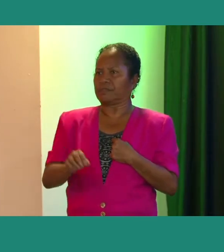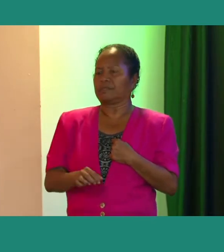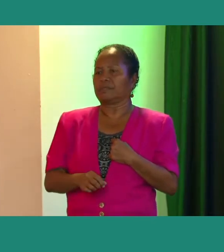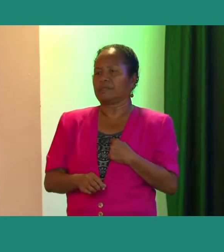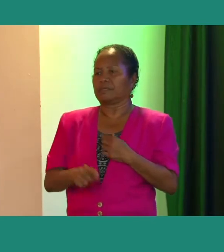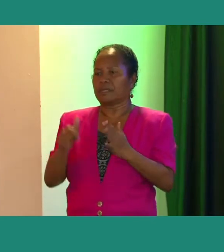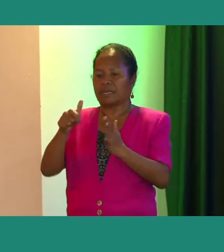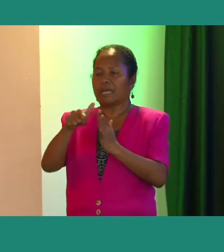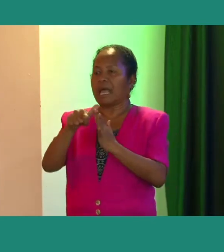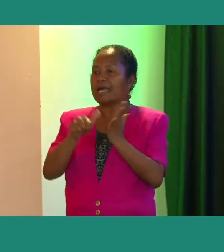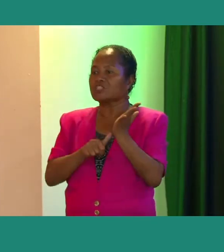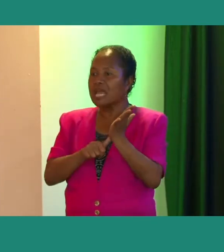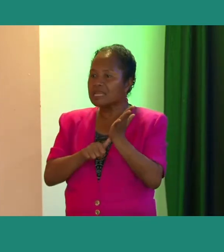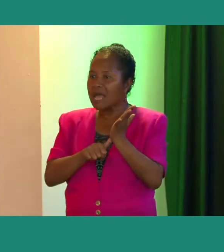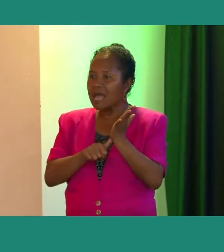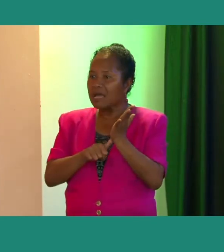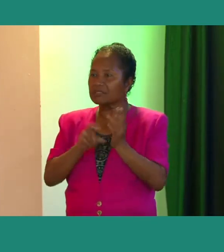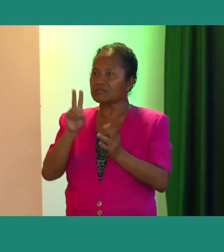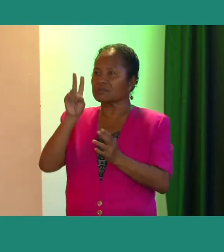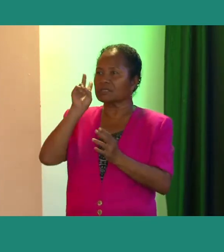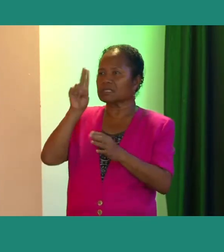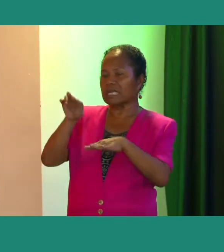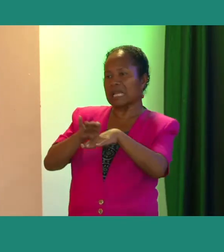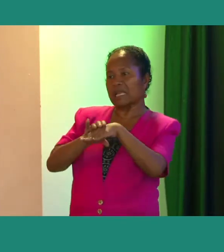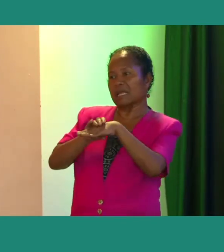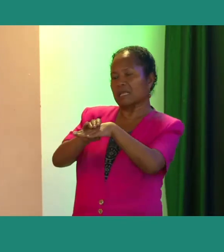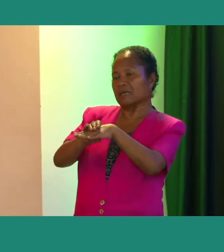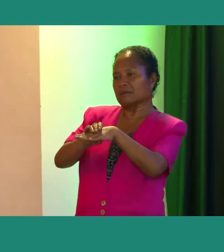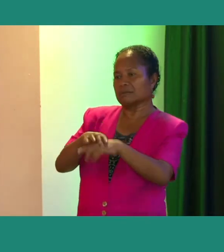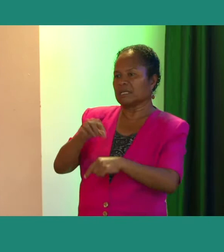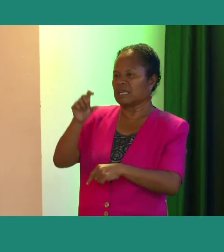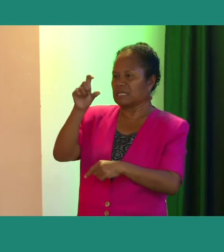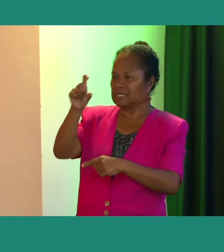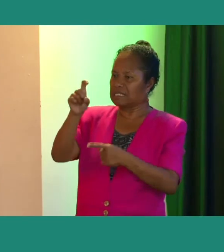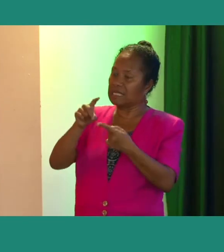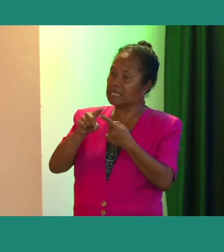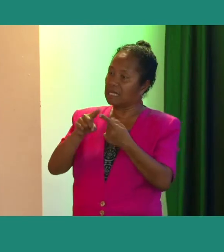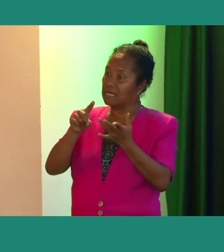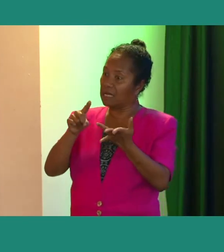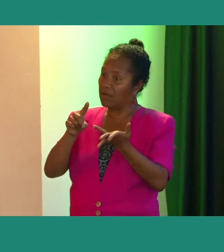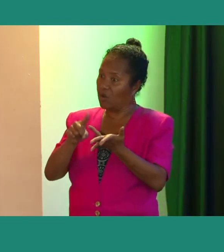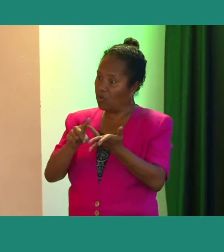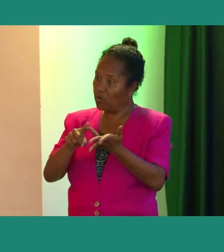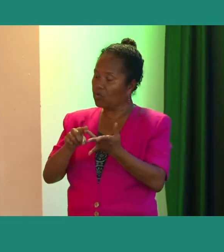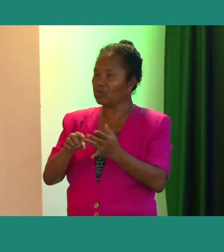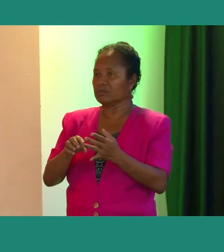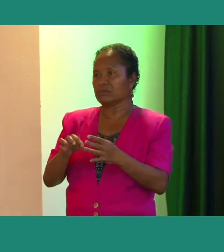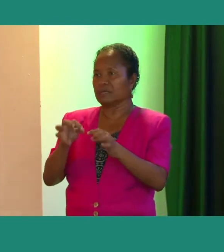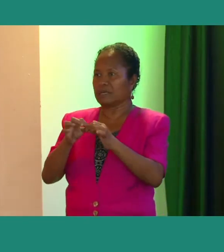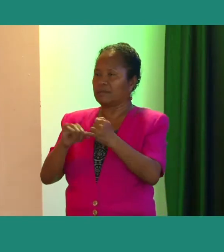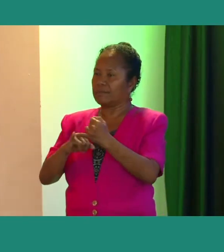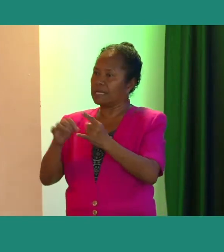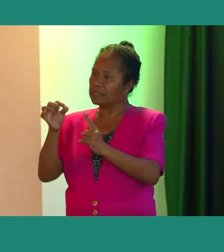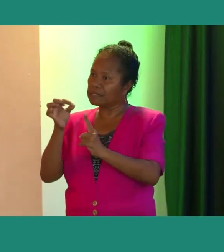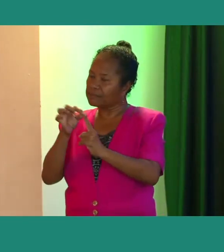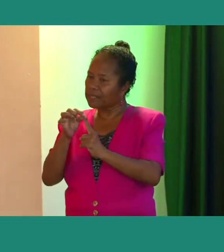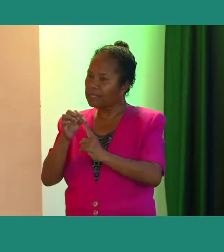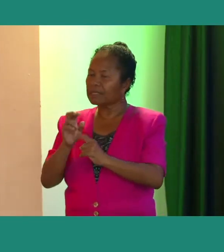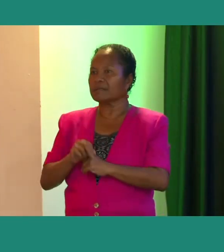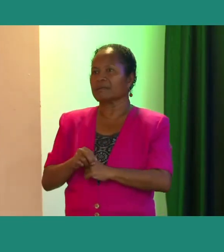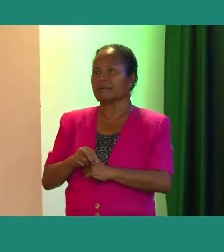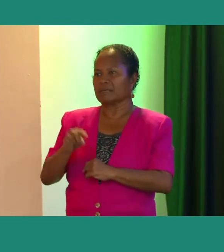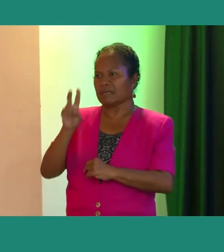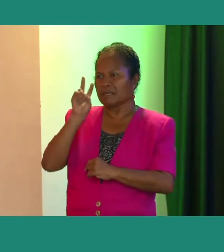see leaders in the private sector, such as the CEO of BSP, Robin Fleming. You'll